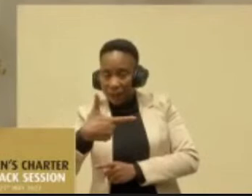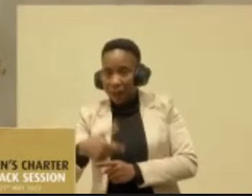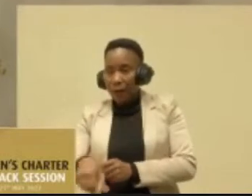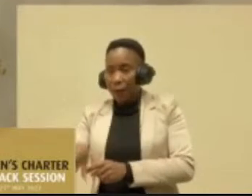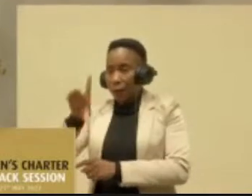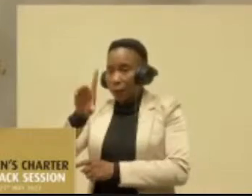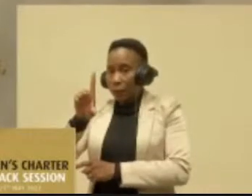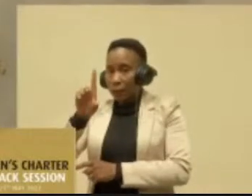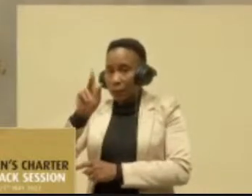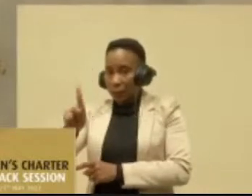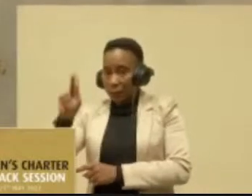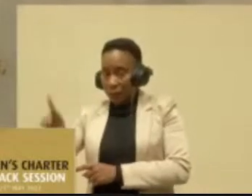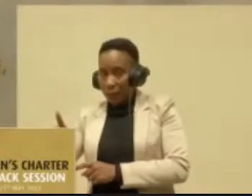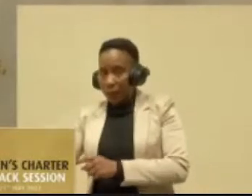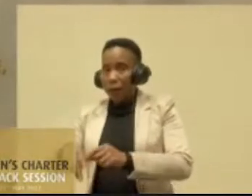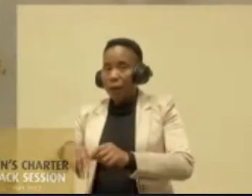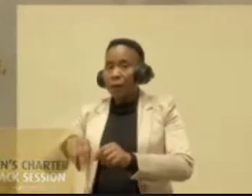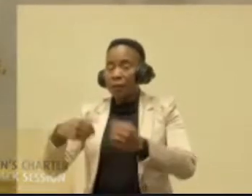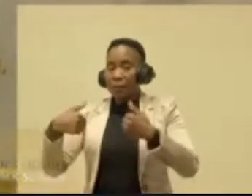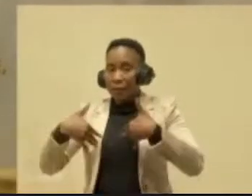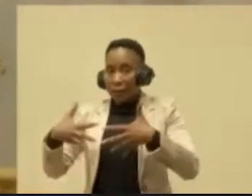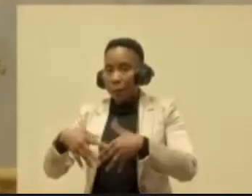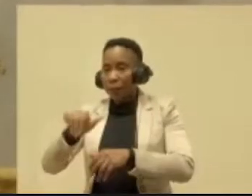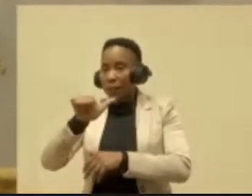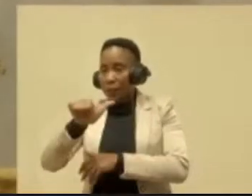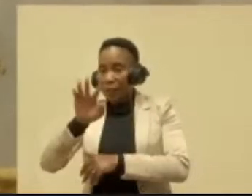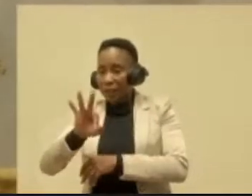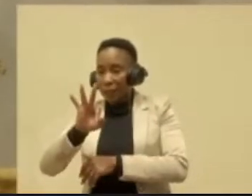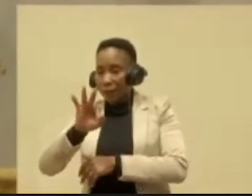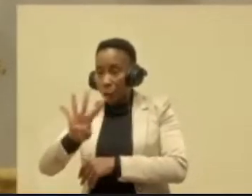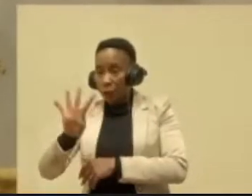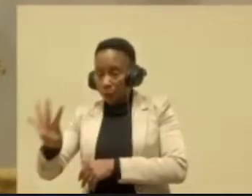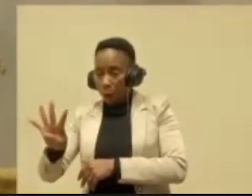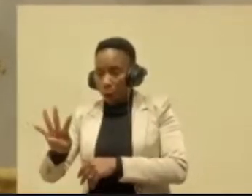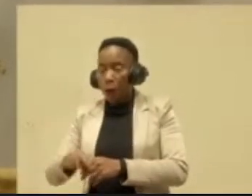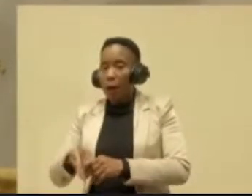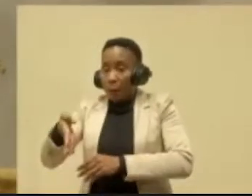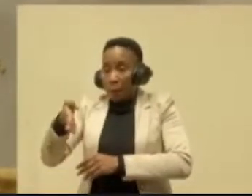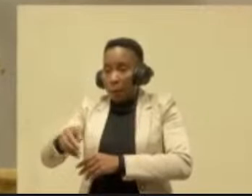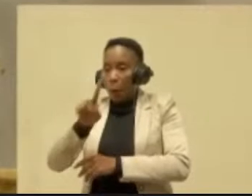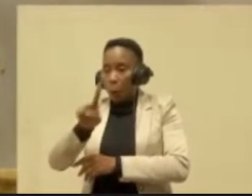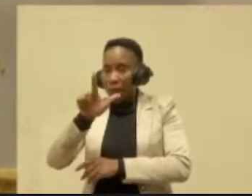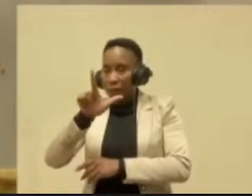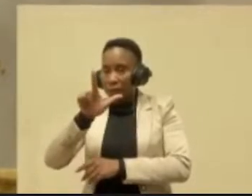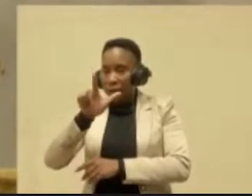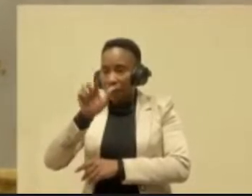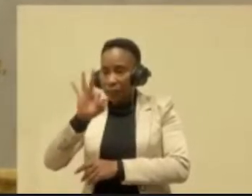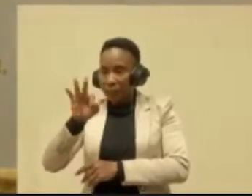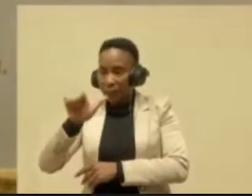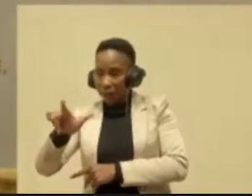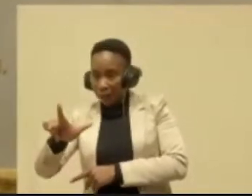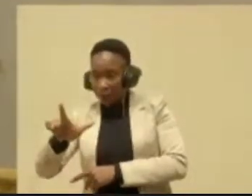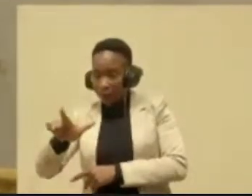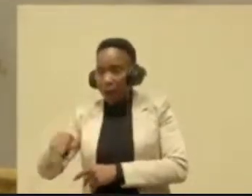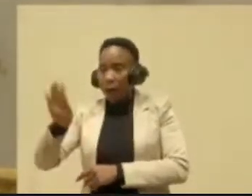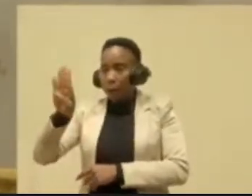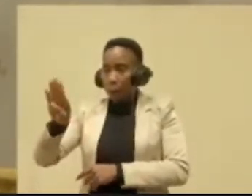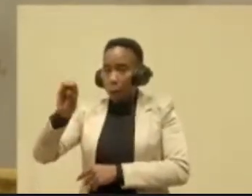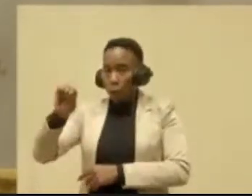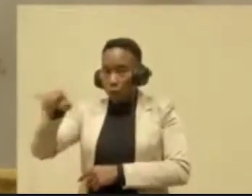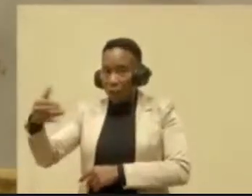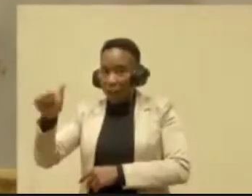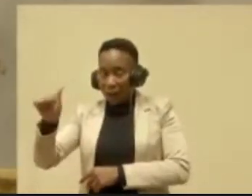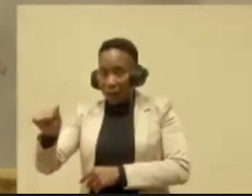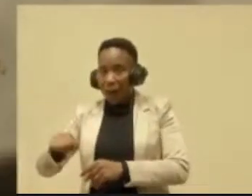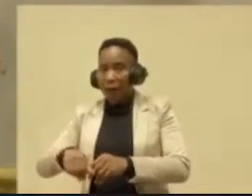caronda startups is 44 existing 107. but janelle 54 startups